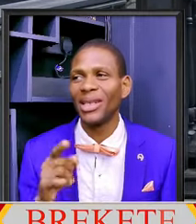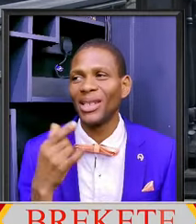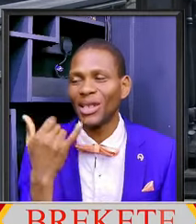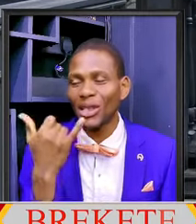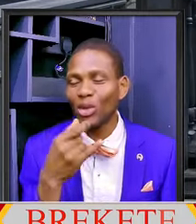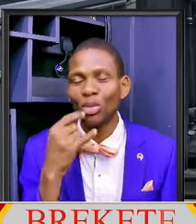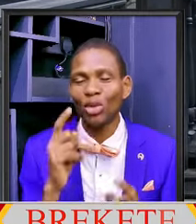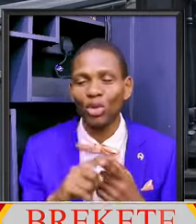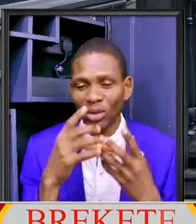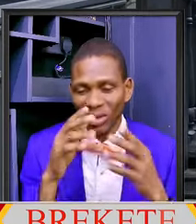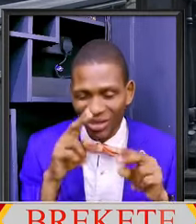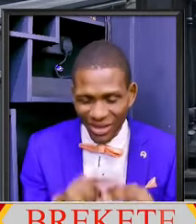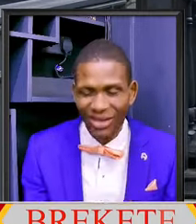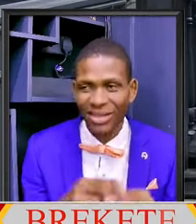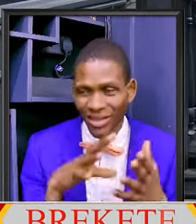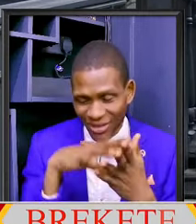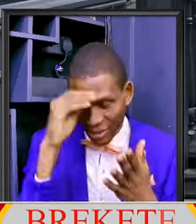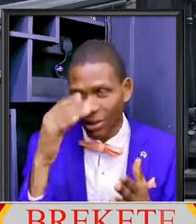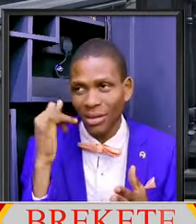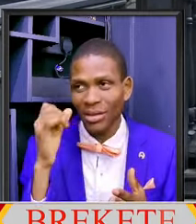learn.